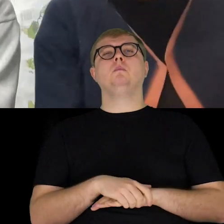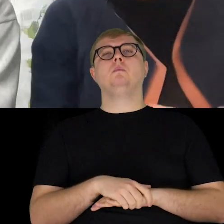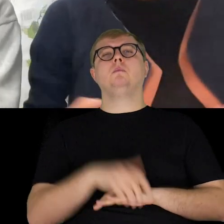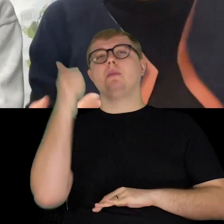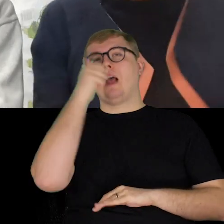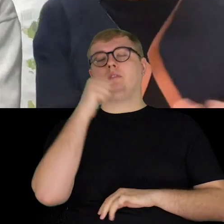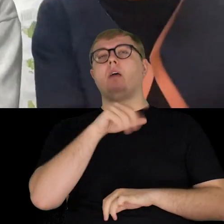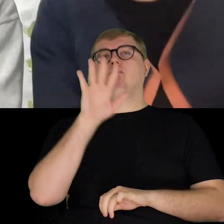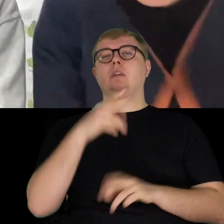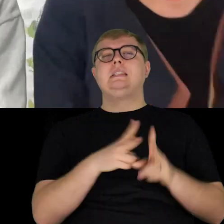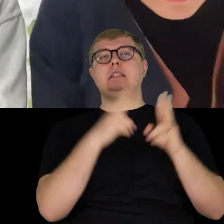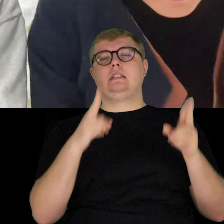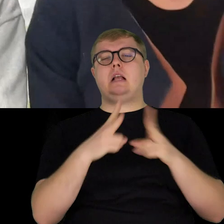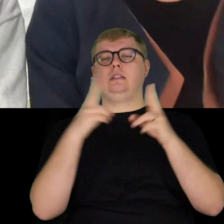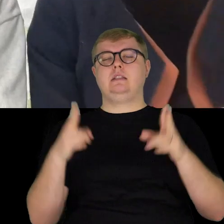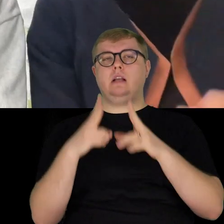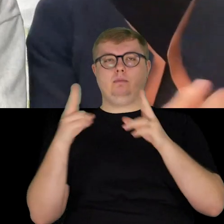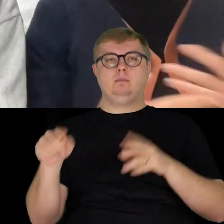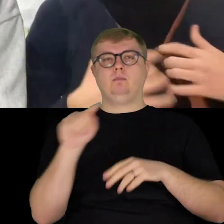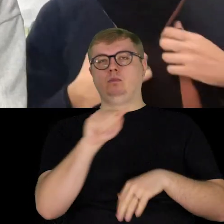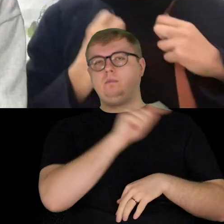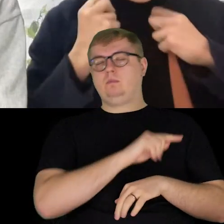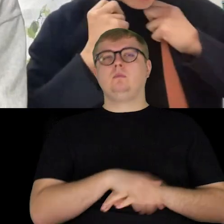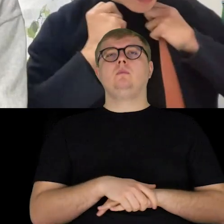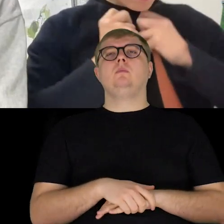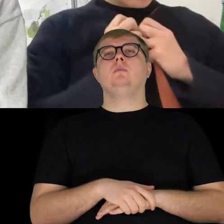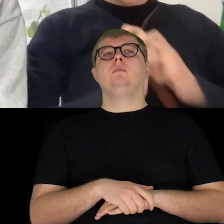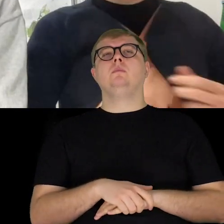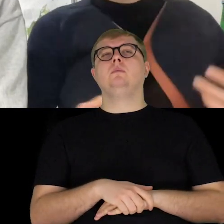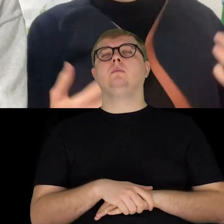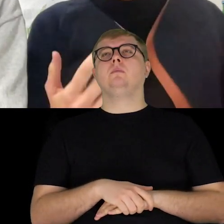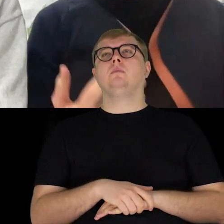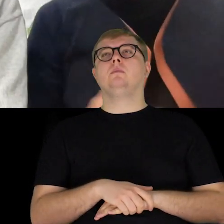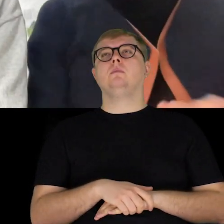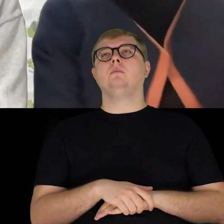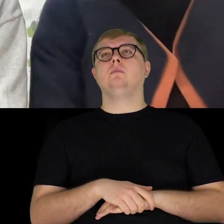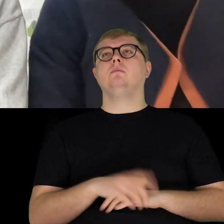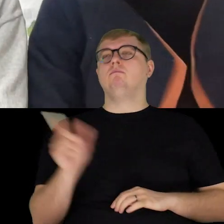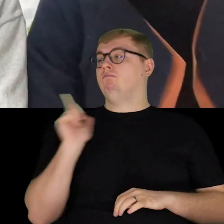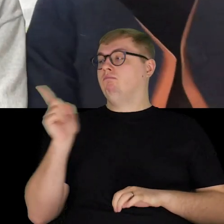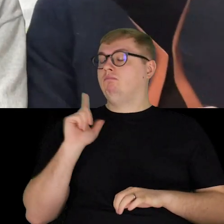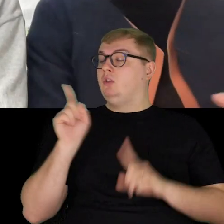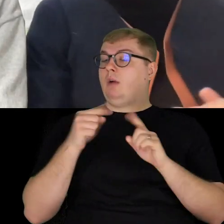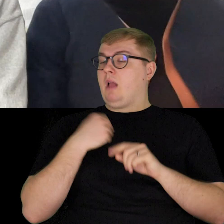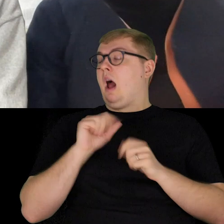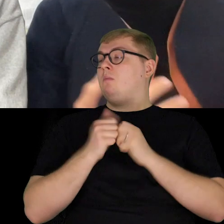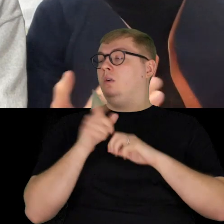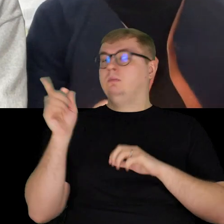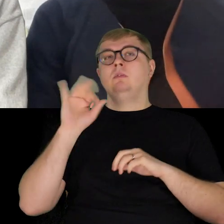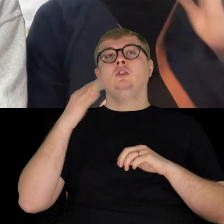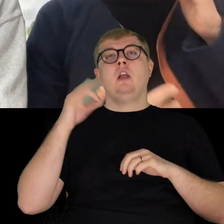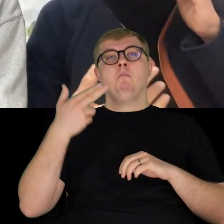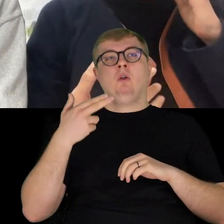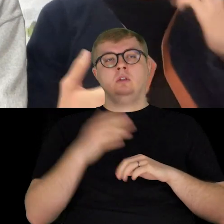So basically, so when one of us is, in this case, it was Simone coming with her project and then